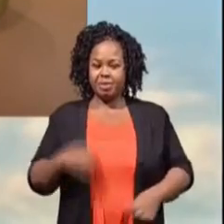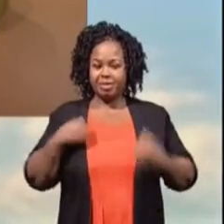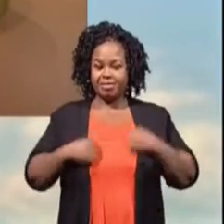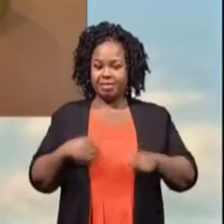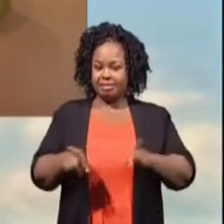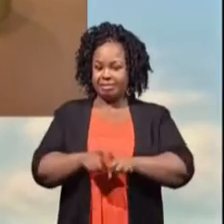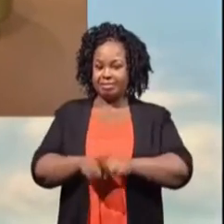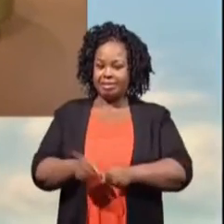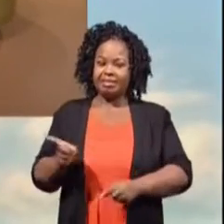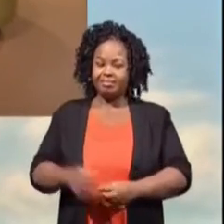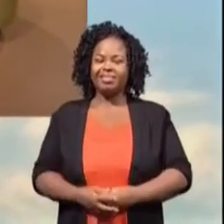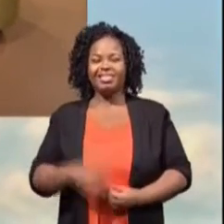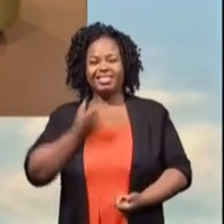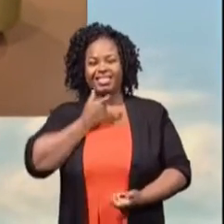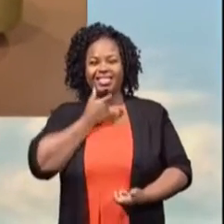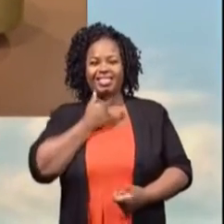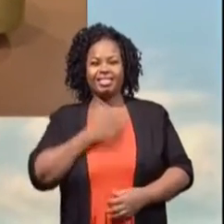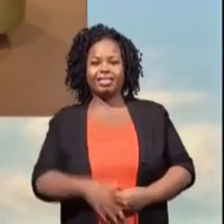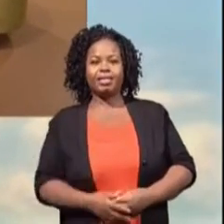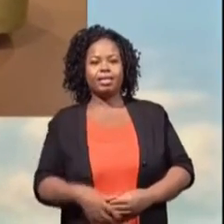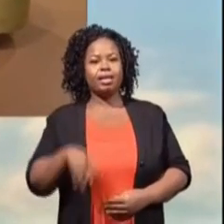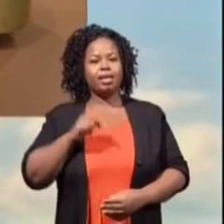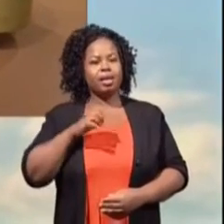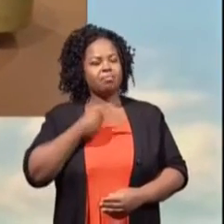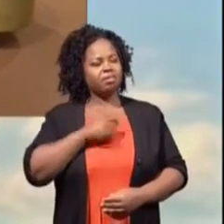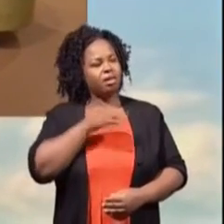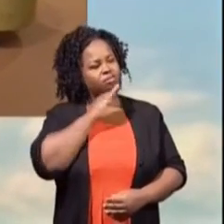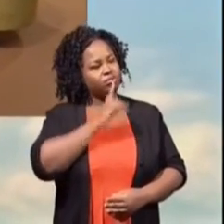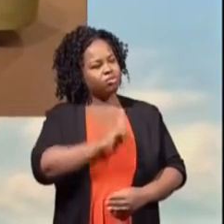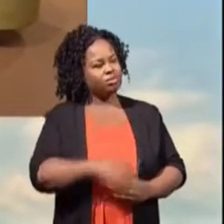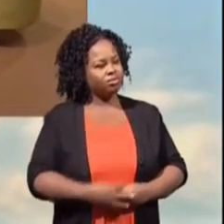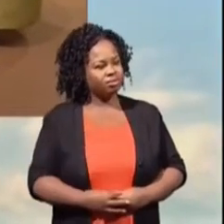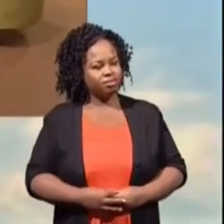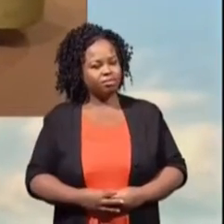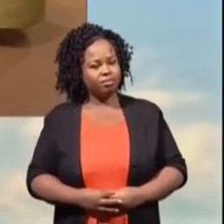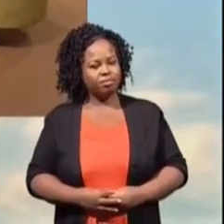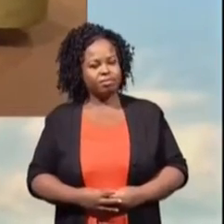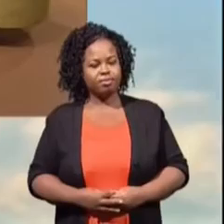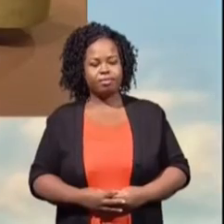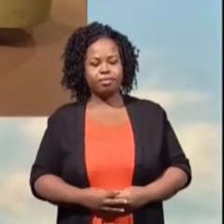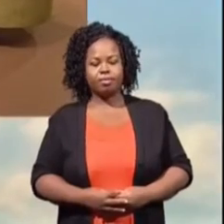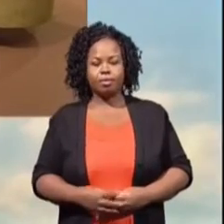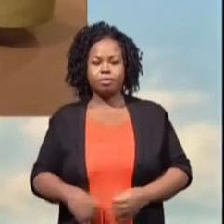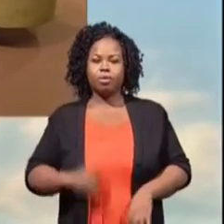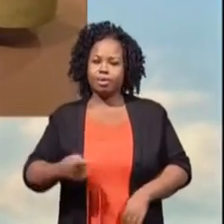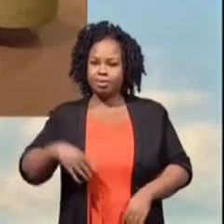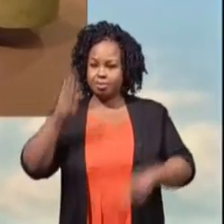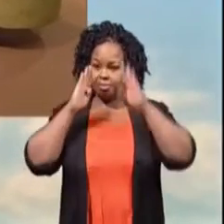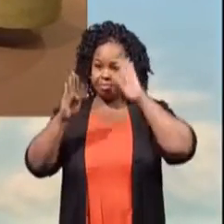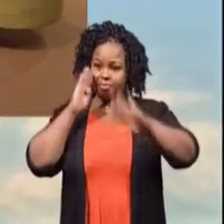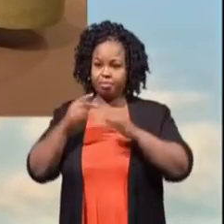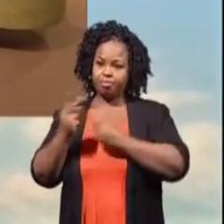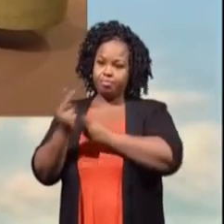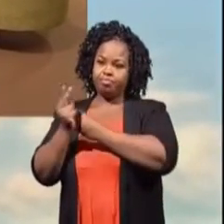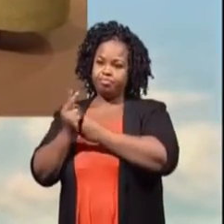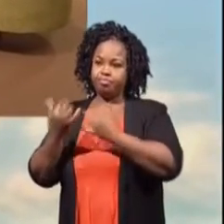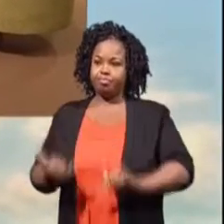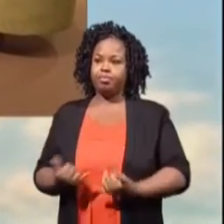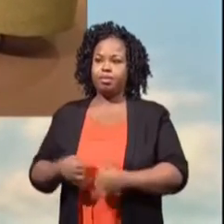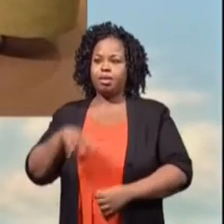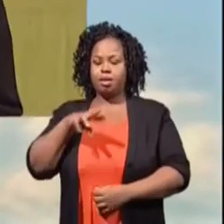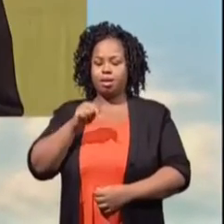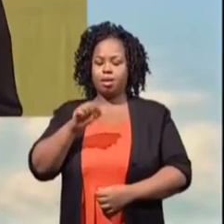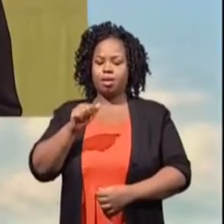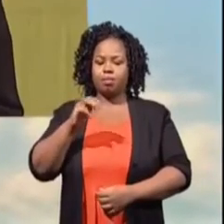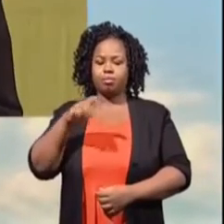Ngifana nawe. Inepha. King leta. All right. Ngicela ukubulisa babukeli ekhaya. INAPSO